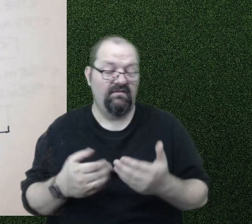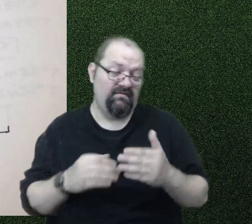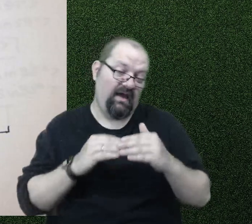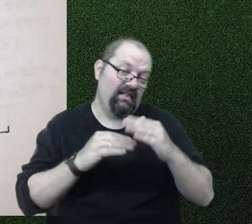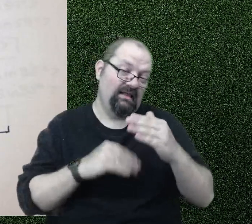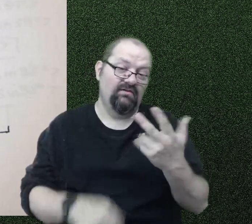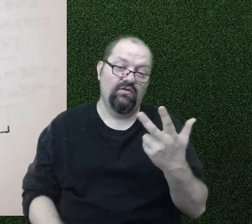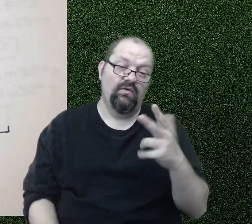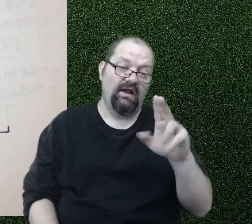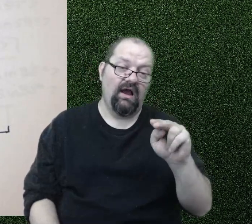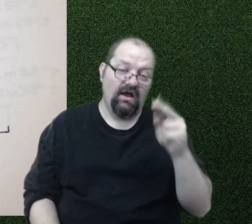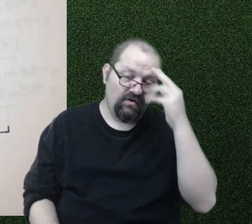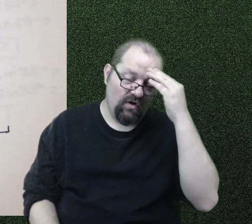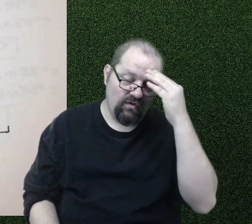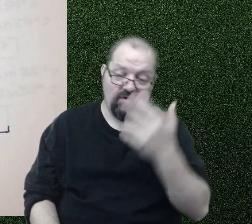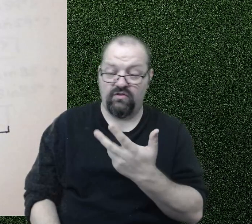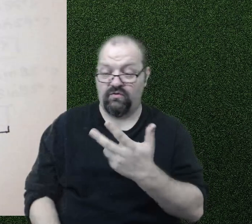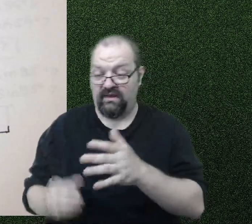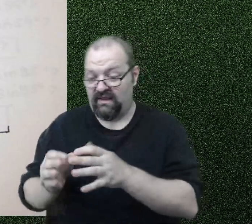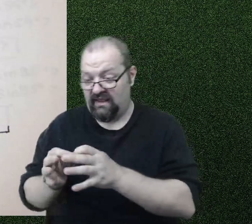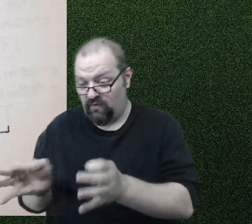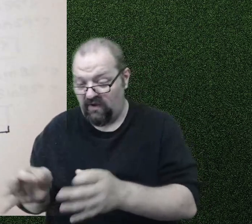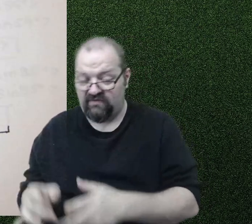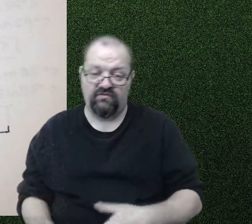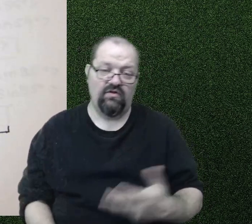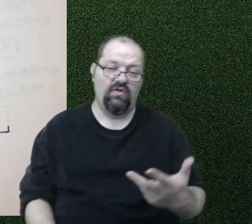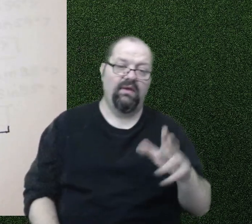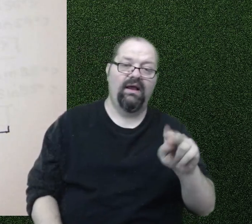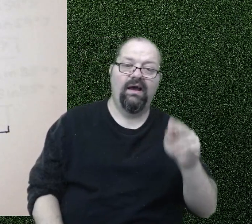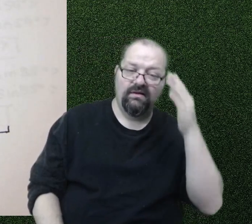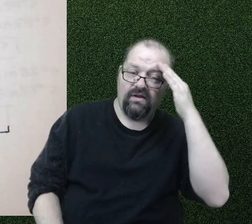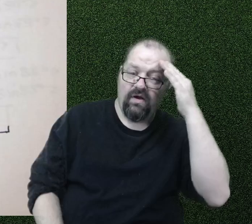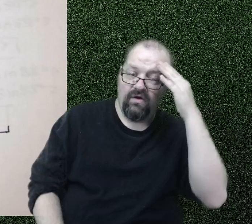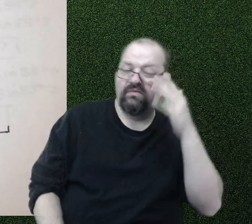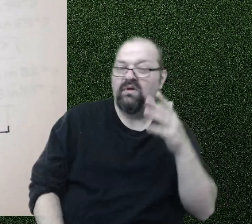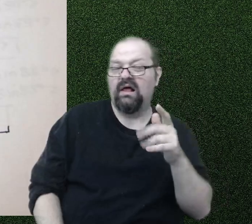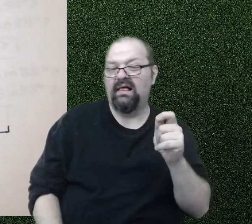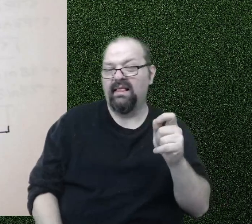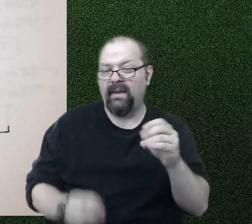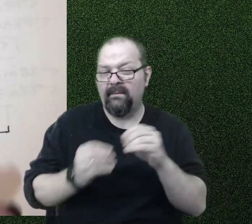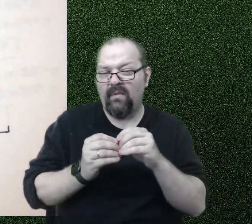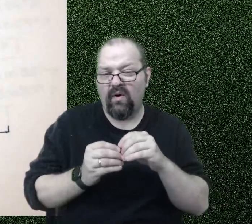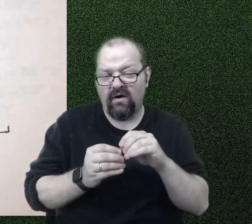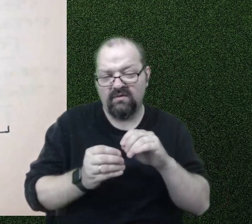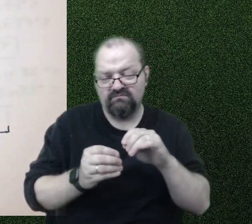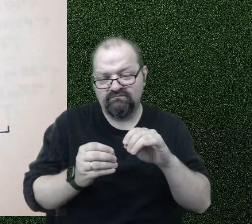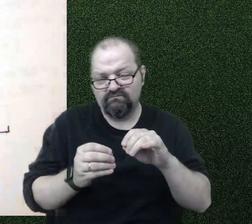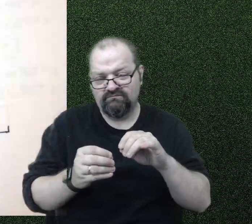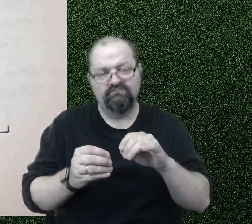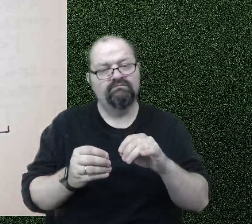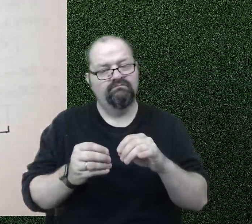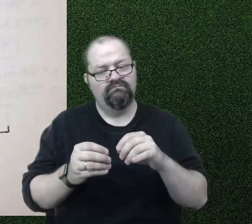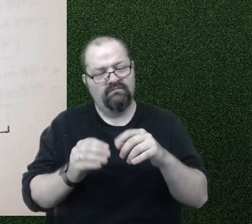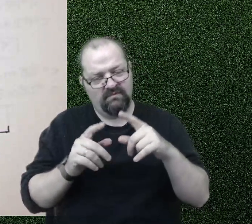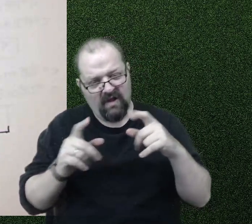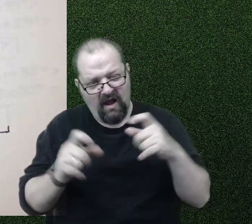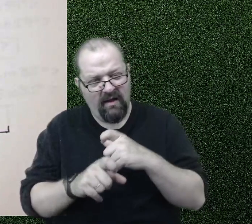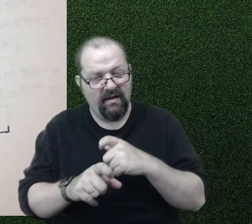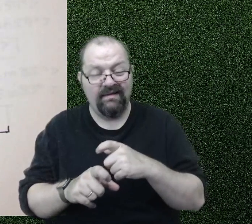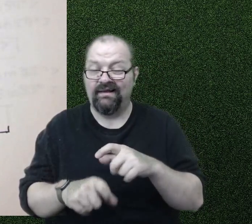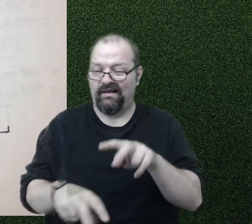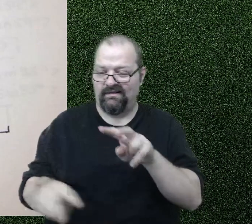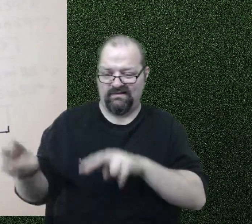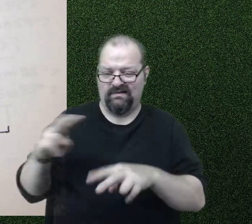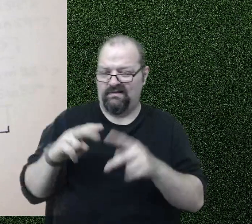3 equations and 3 unknowns. You're going to have to solve that system instead. It's going to be a little bit more involved. And again, I know this looks like alphabet